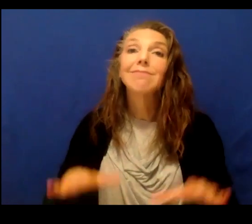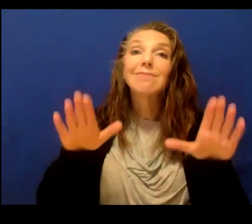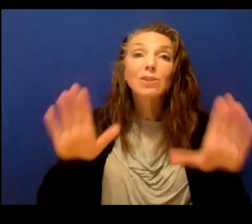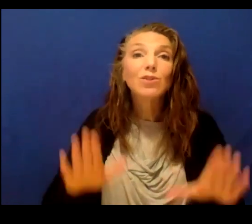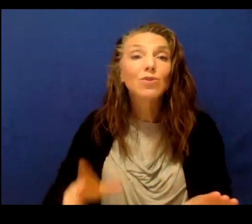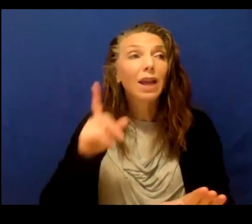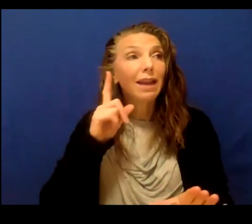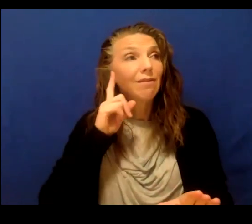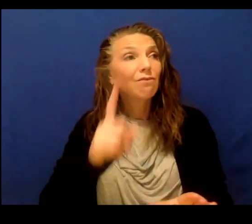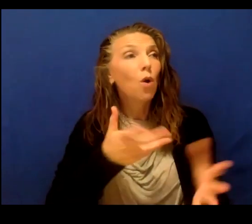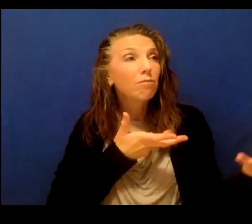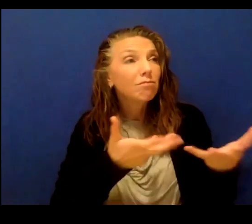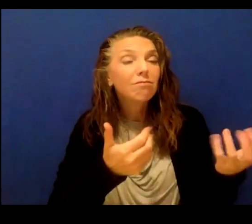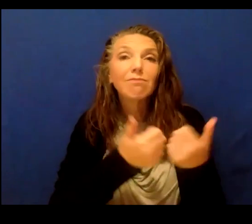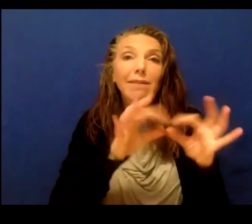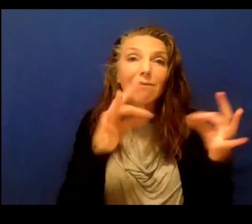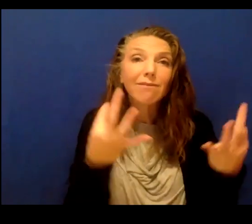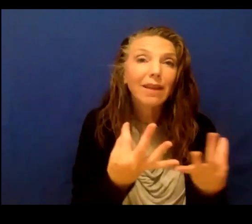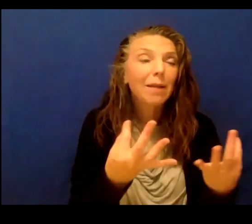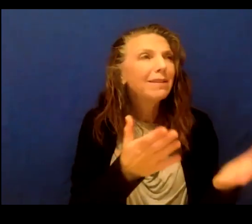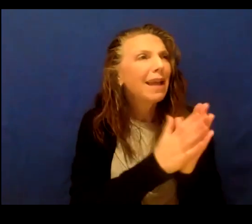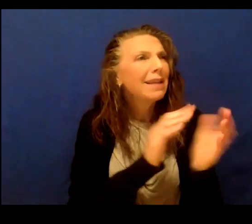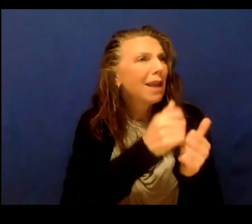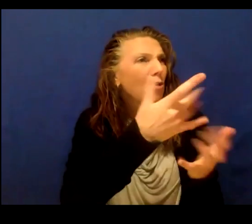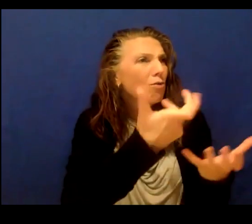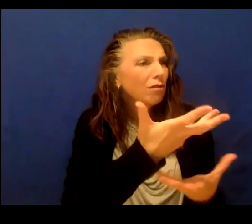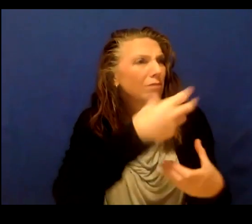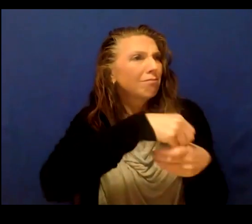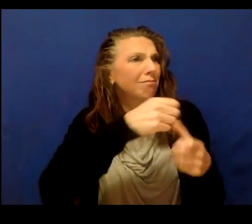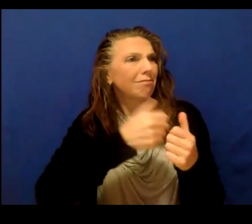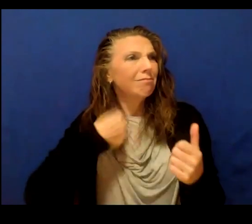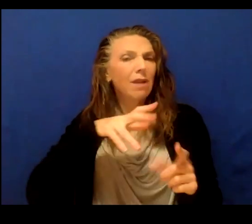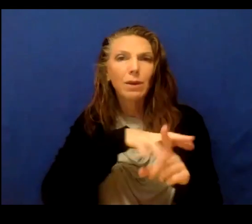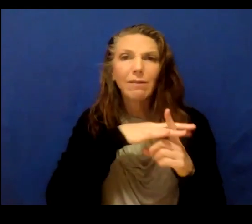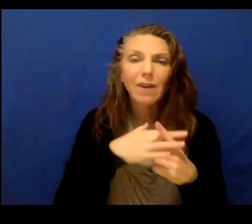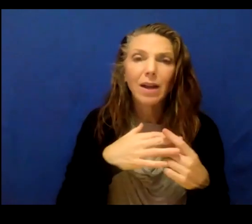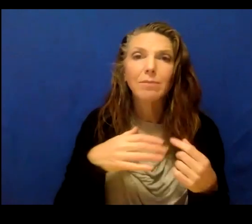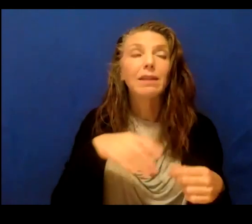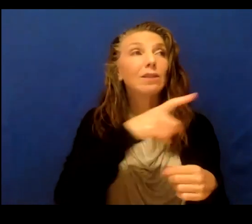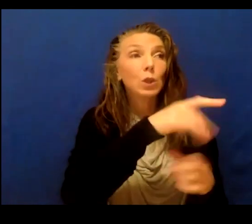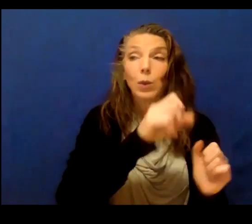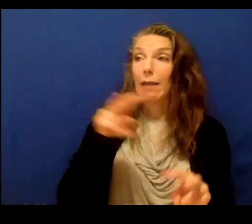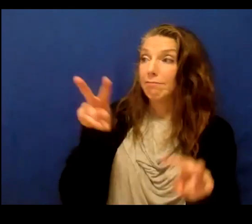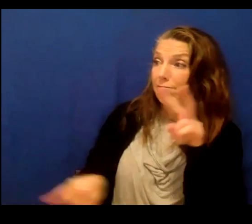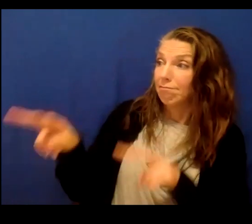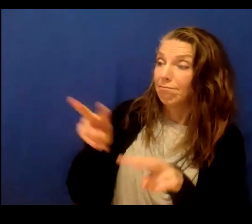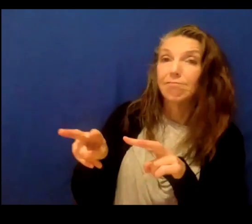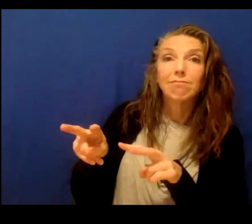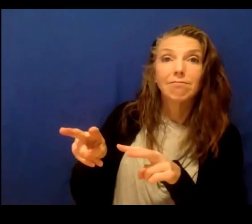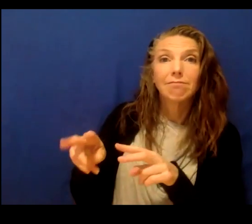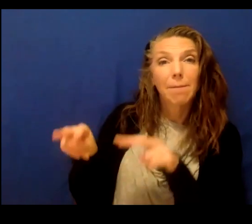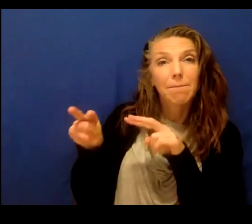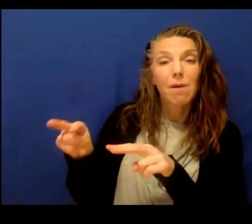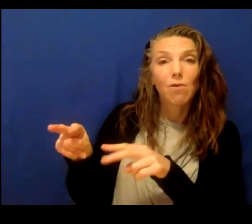involved? What are meaningful ways that you want to volunteer within our environment, for assessing and monitoring progress, because we